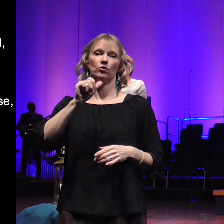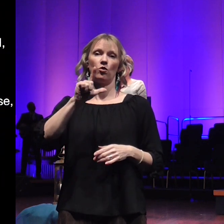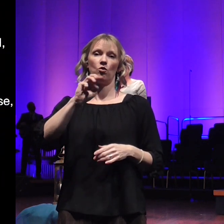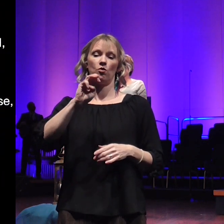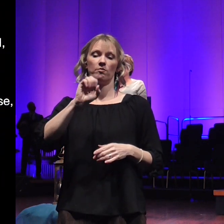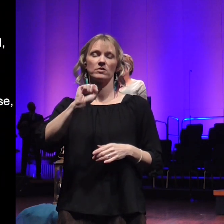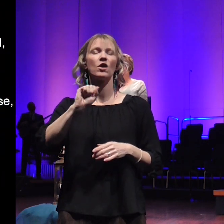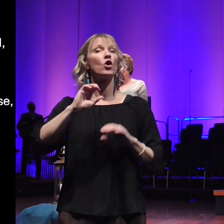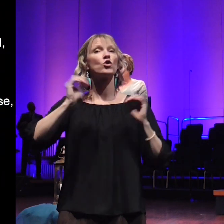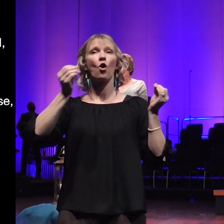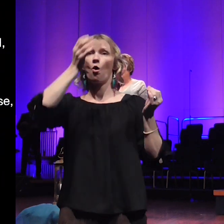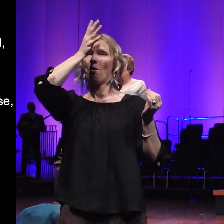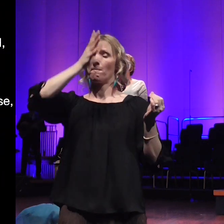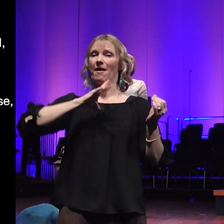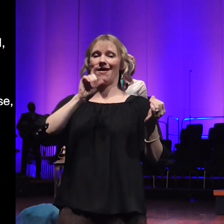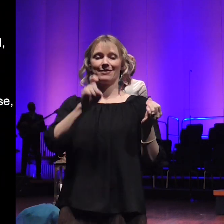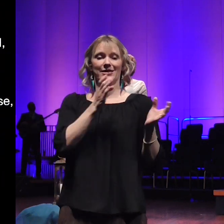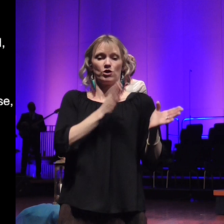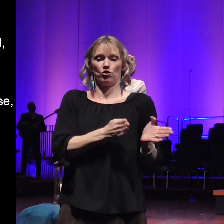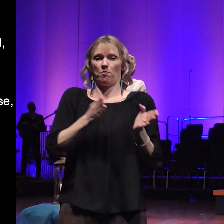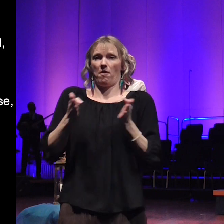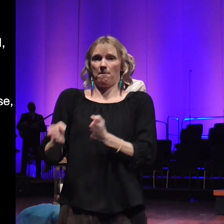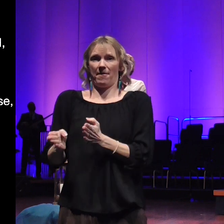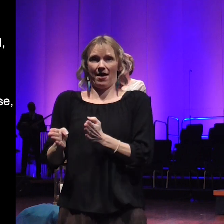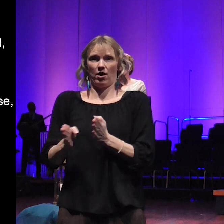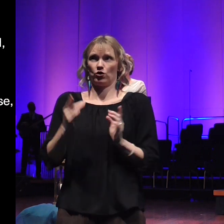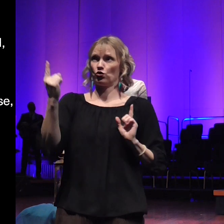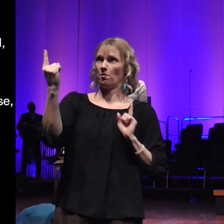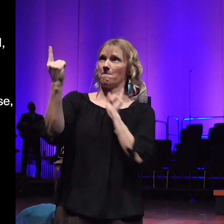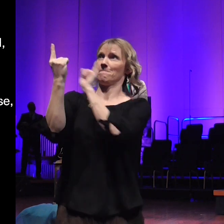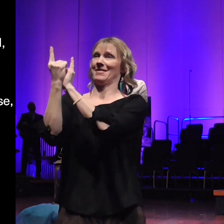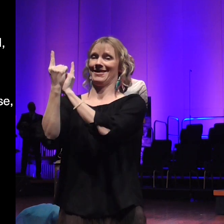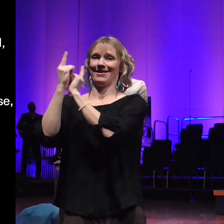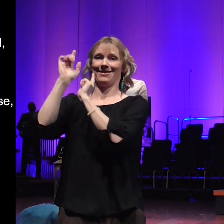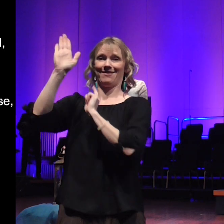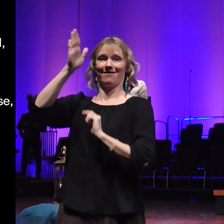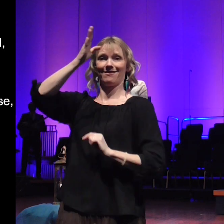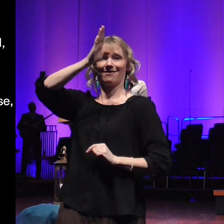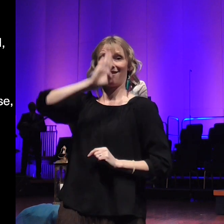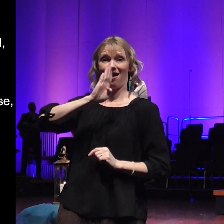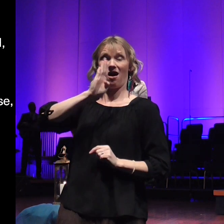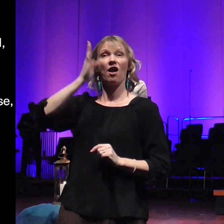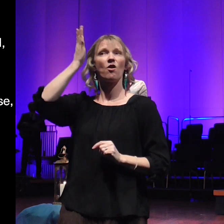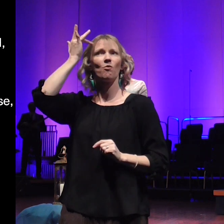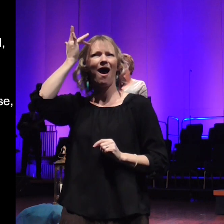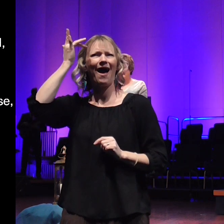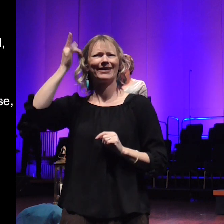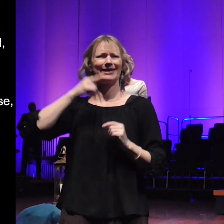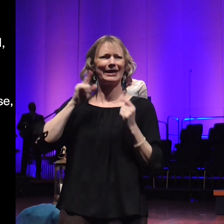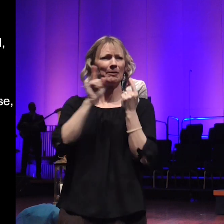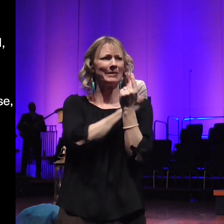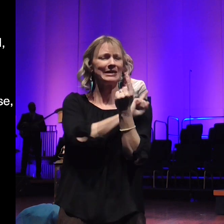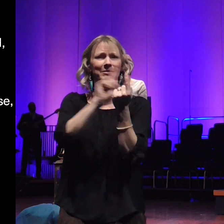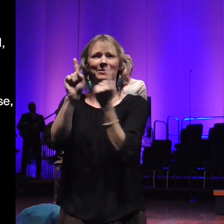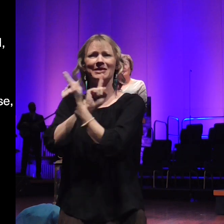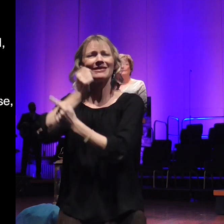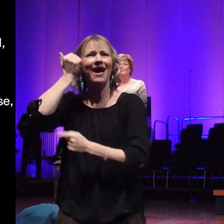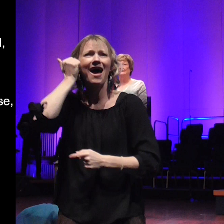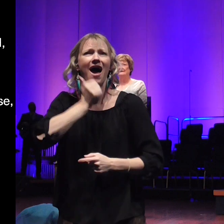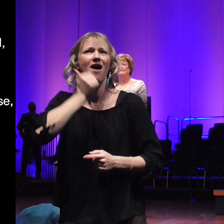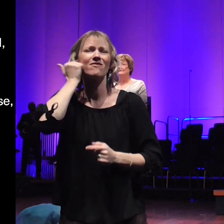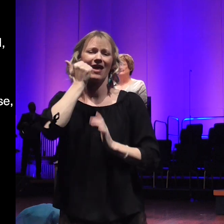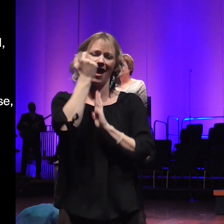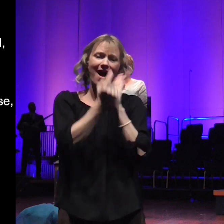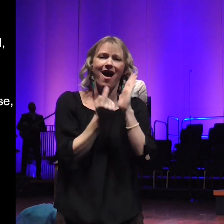no man need prepare to meet his God. He is meeting him every day and each